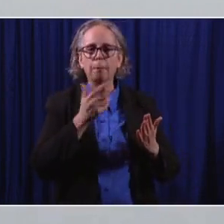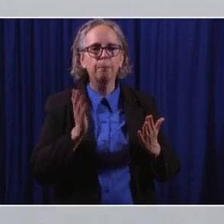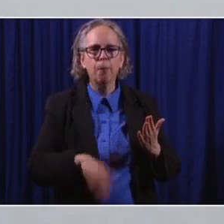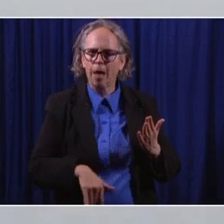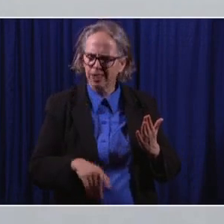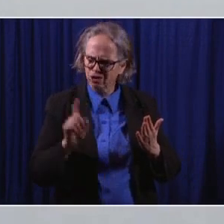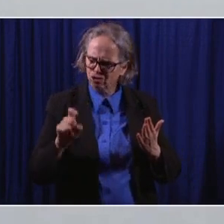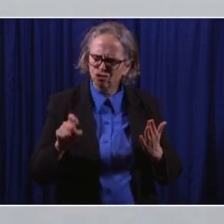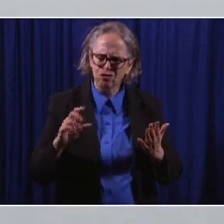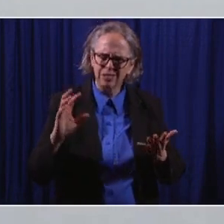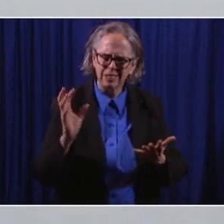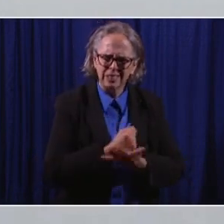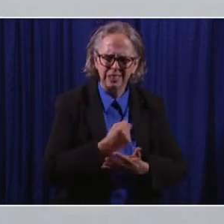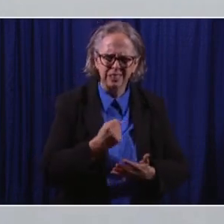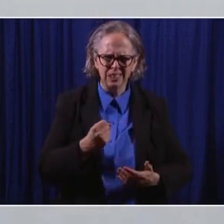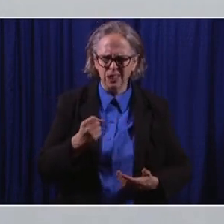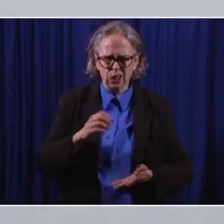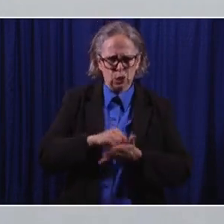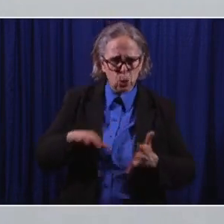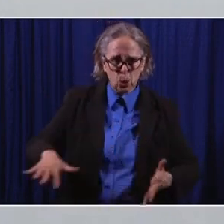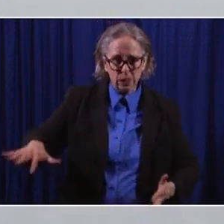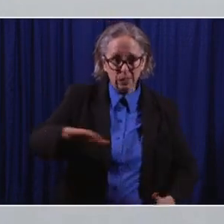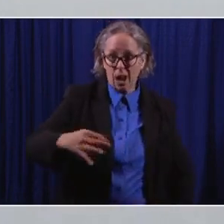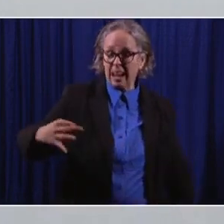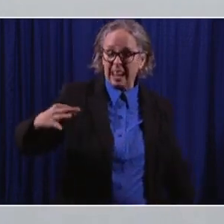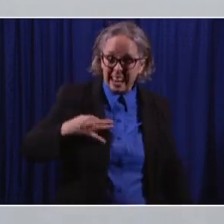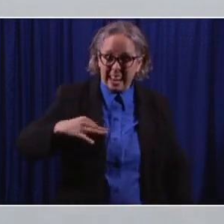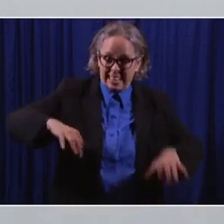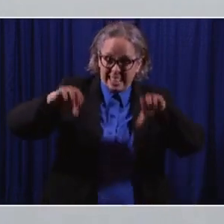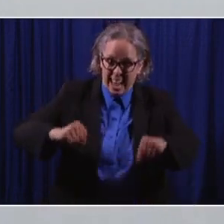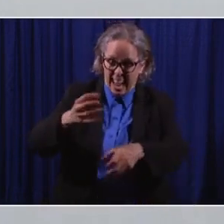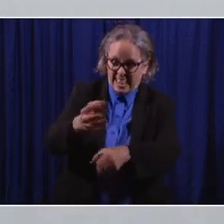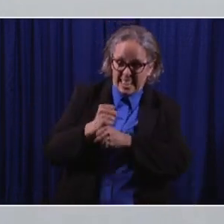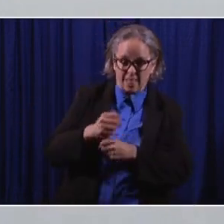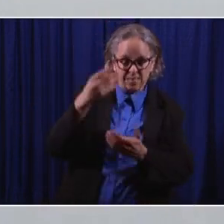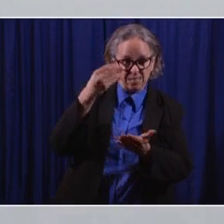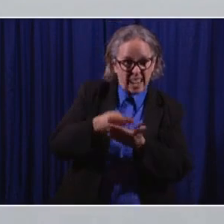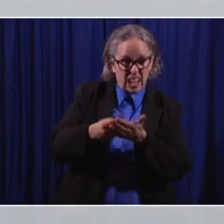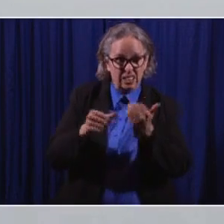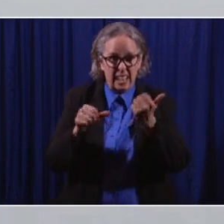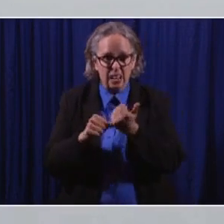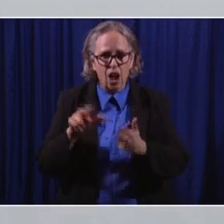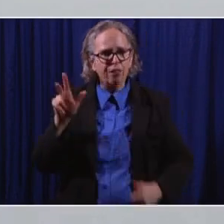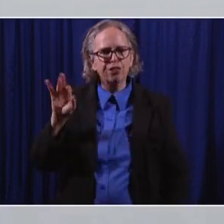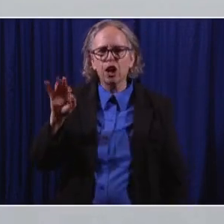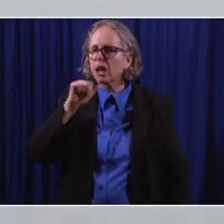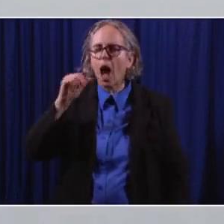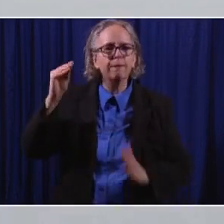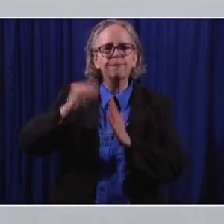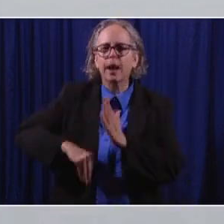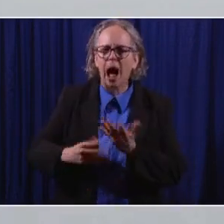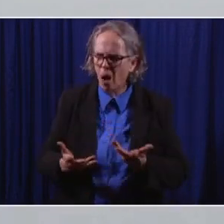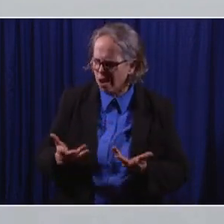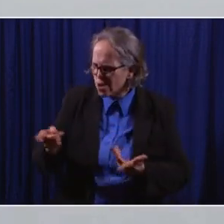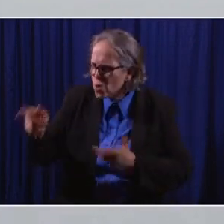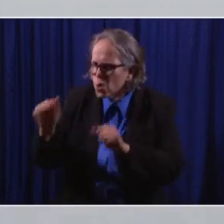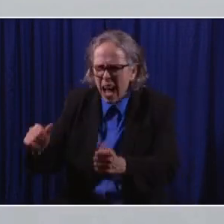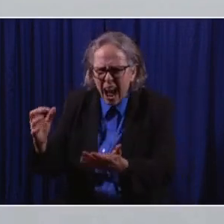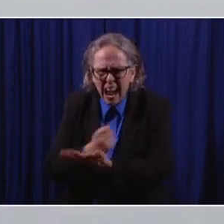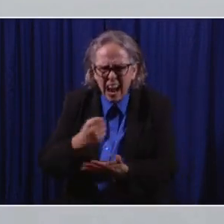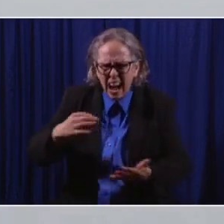39% of students eligible for financial aid do not currently complete the FAFSA. That's 39% of students